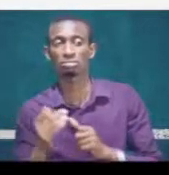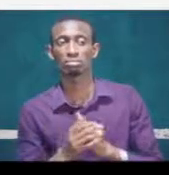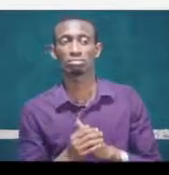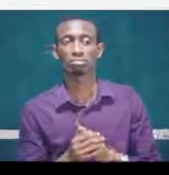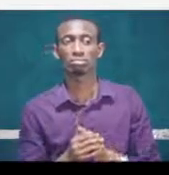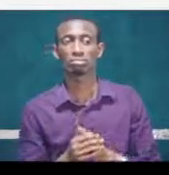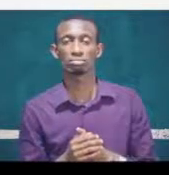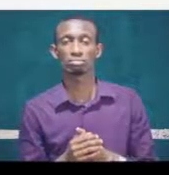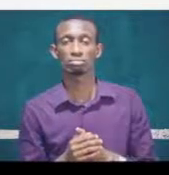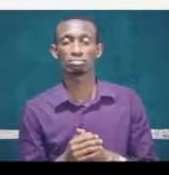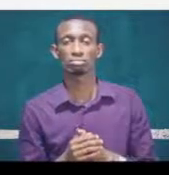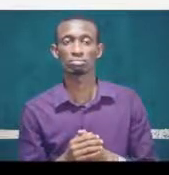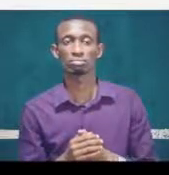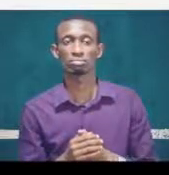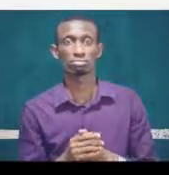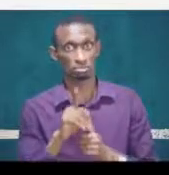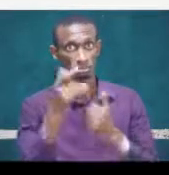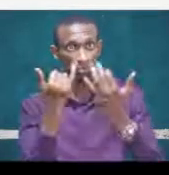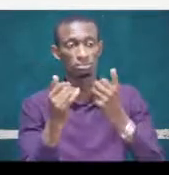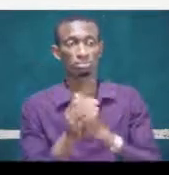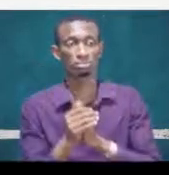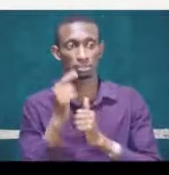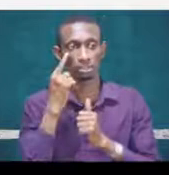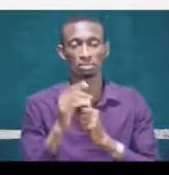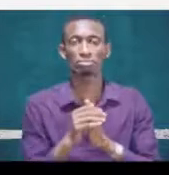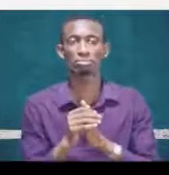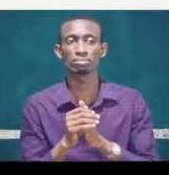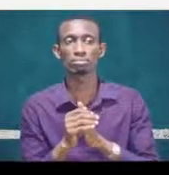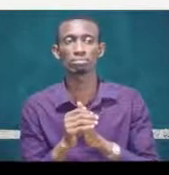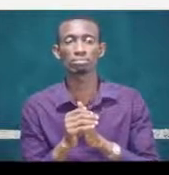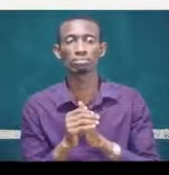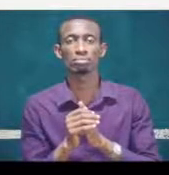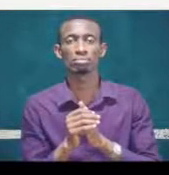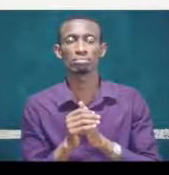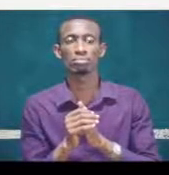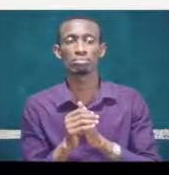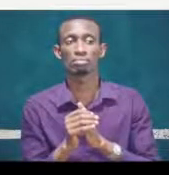bases. Now, let's get down and see.